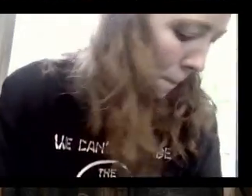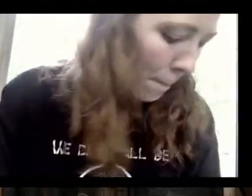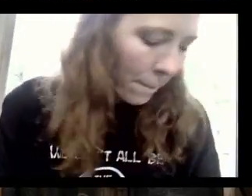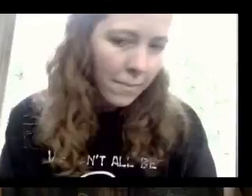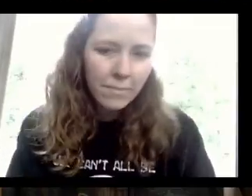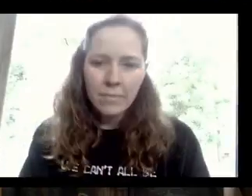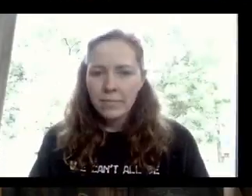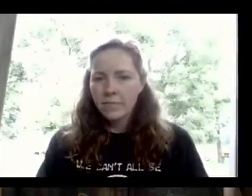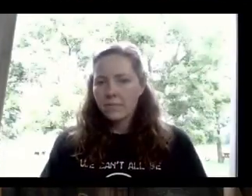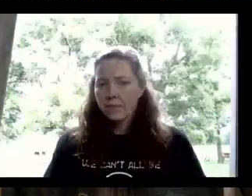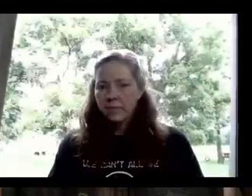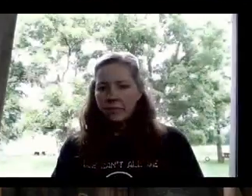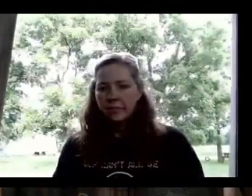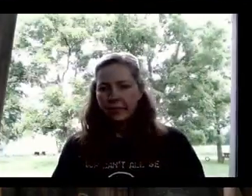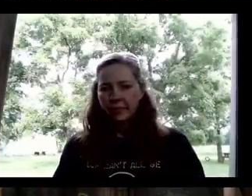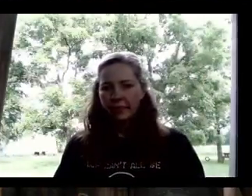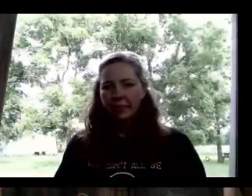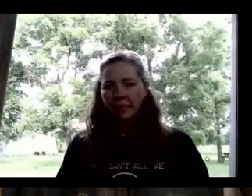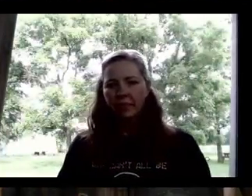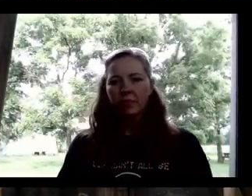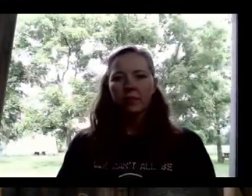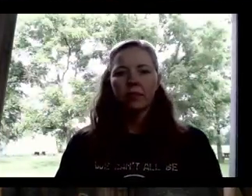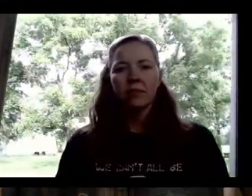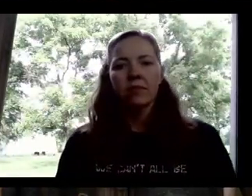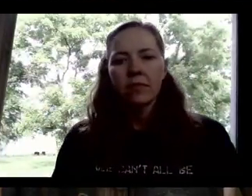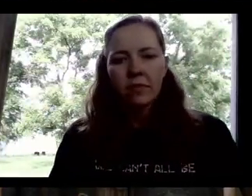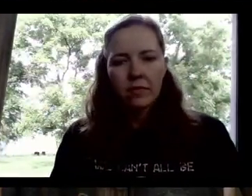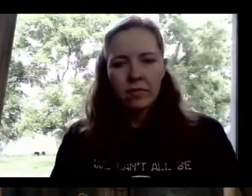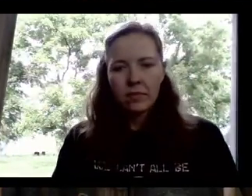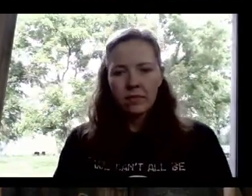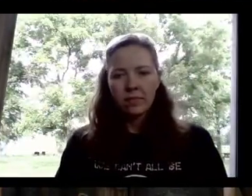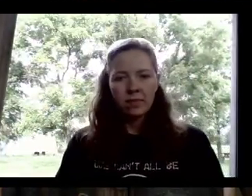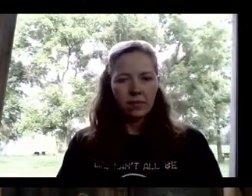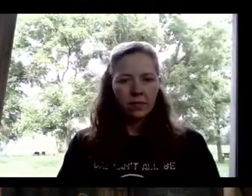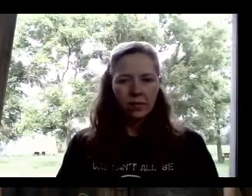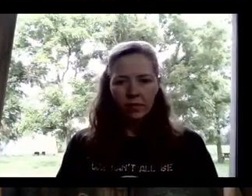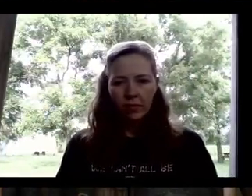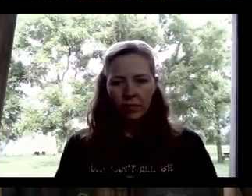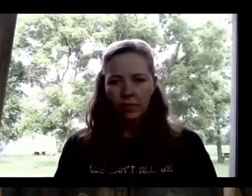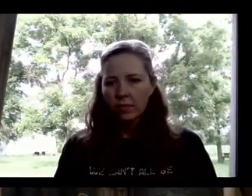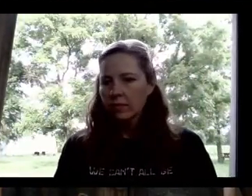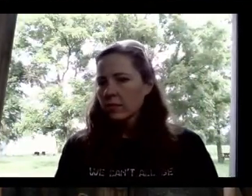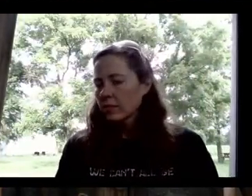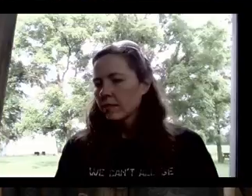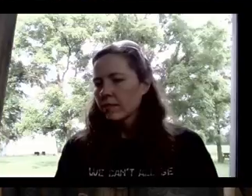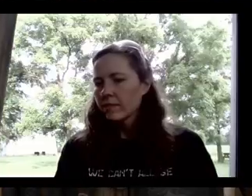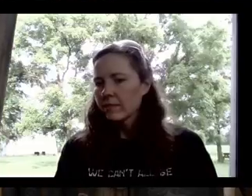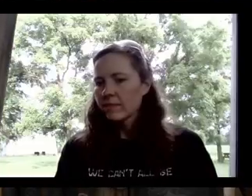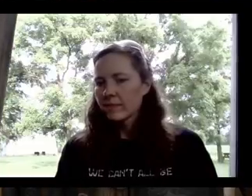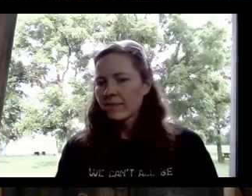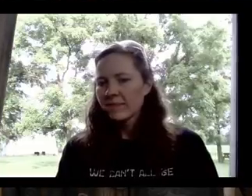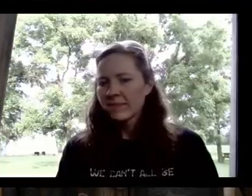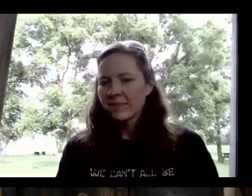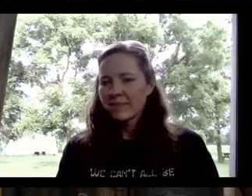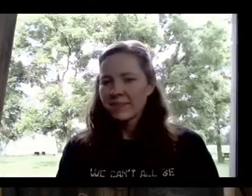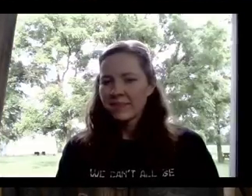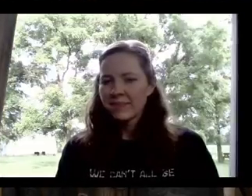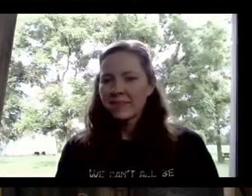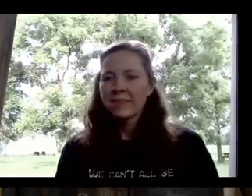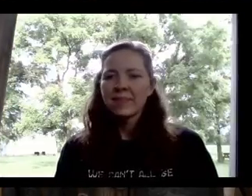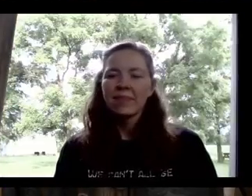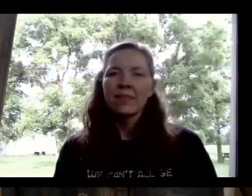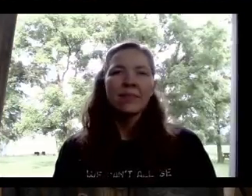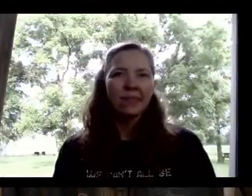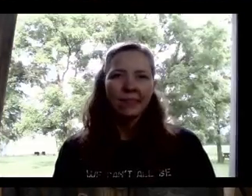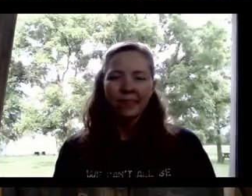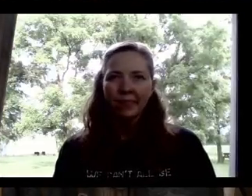deal, but they are, all the methods used is going to have that traditional element to them. So we start